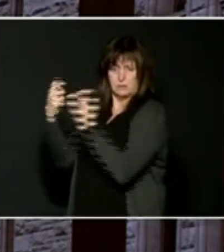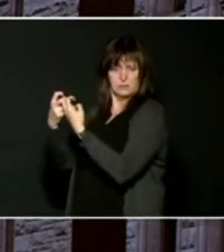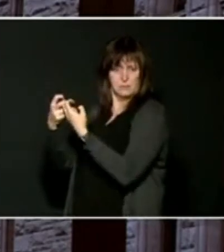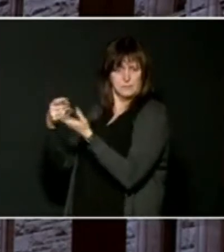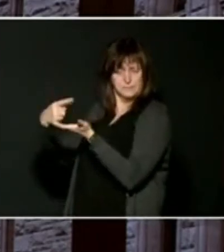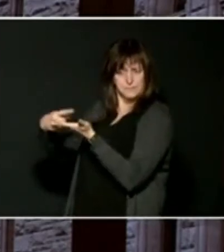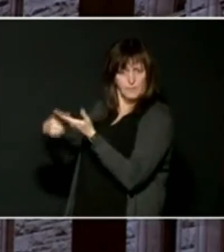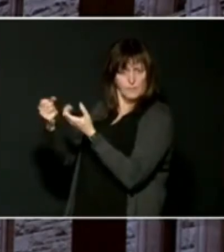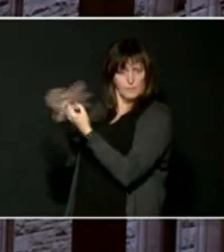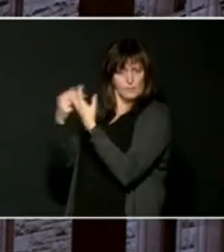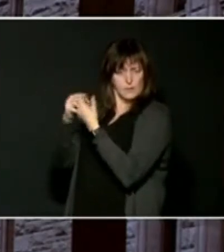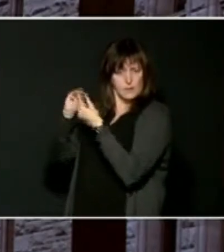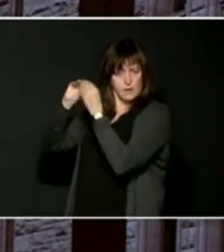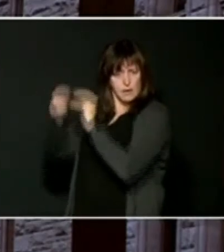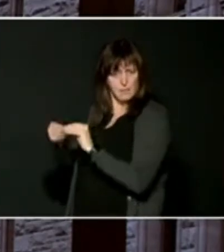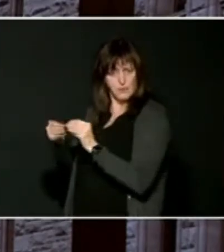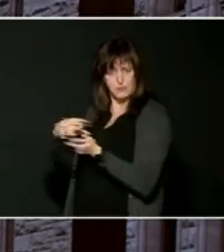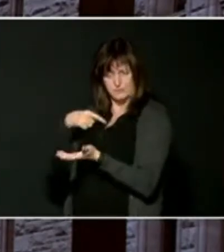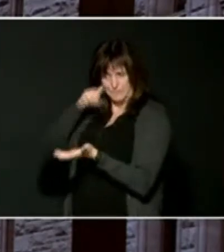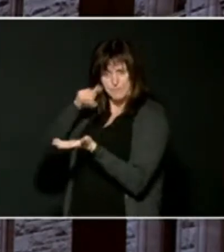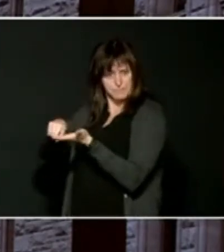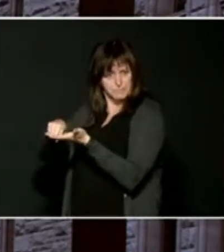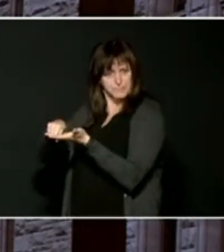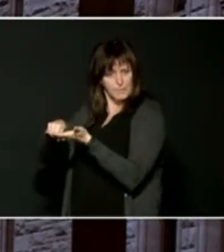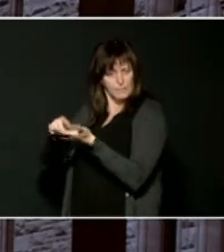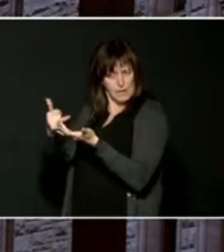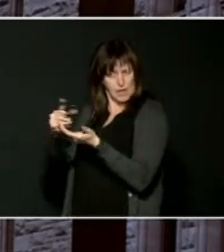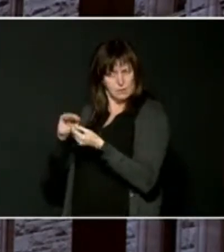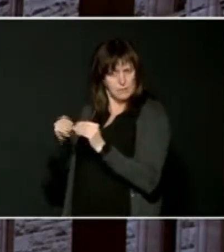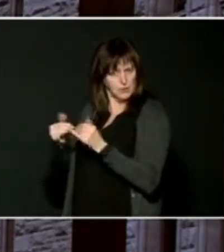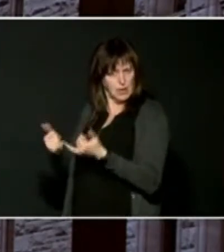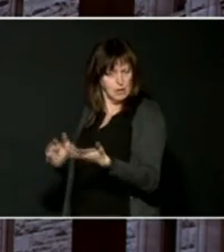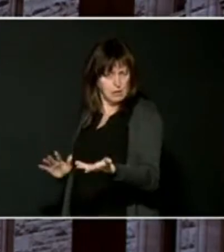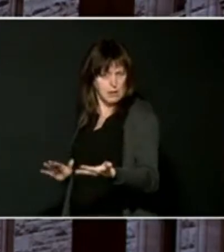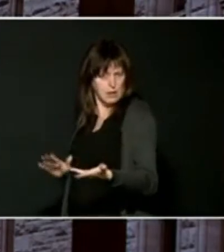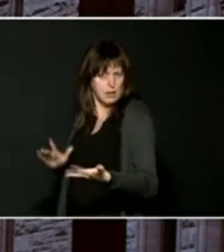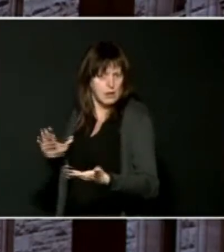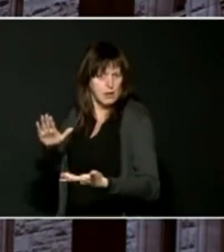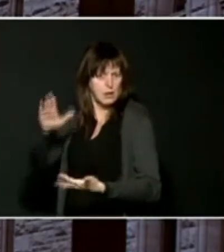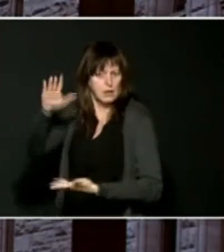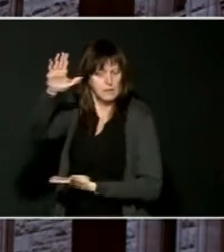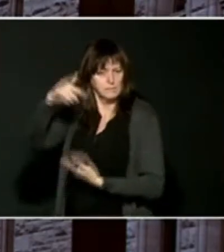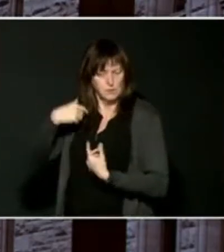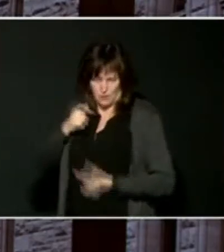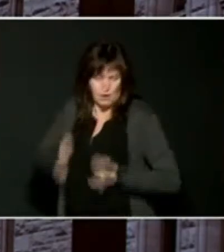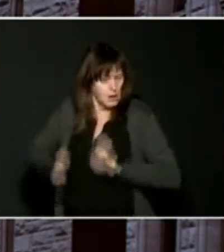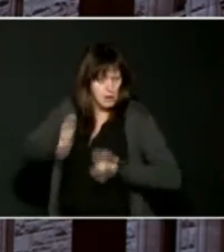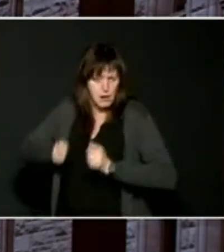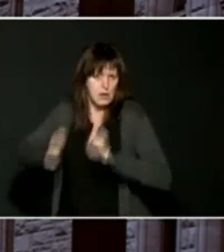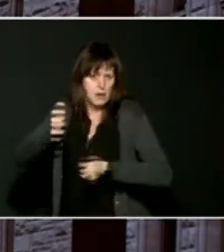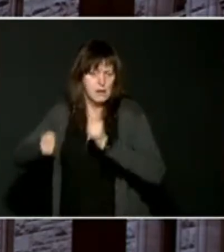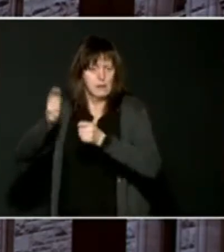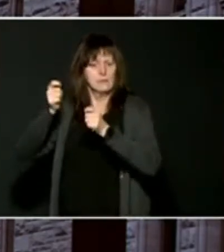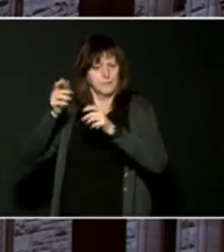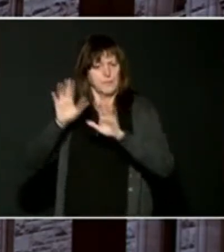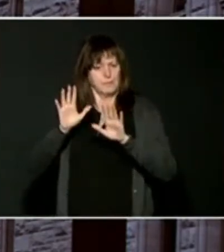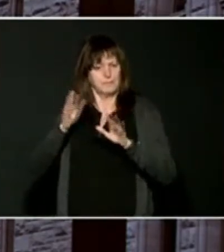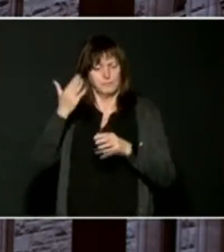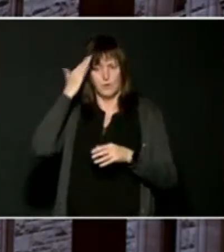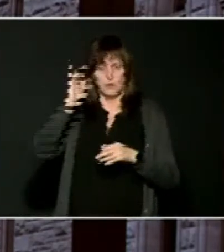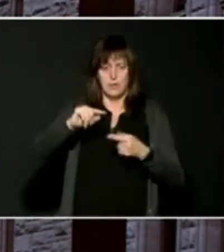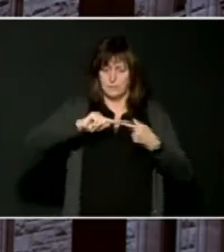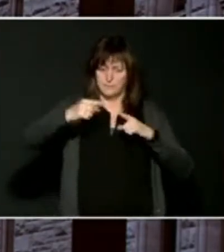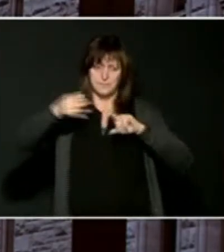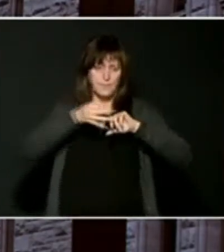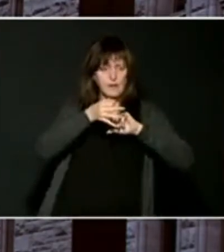trend as well. So we've seen the change and shifting, and we knew that with the variants that we were experiencing.